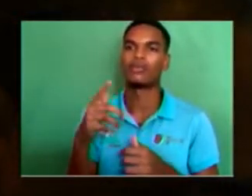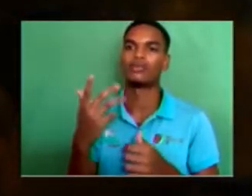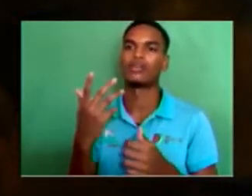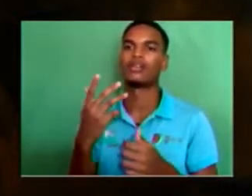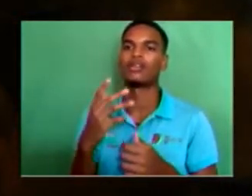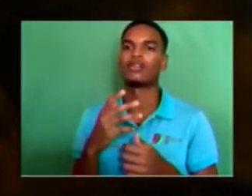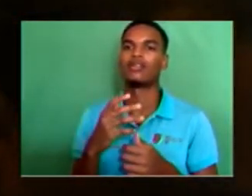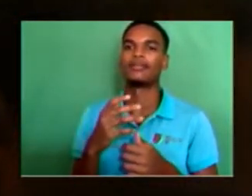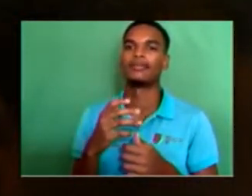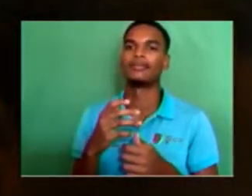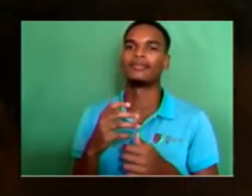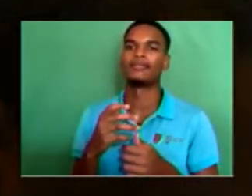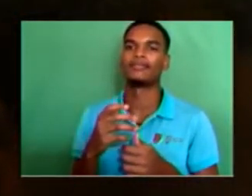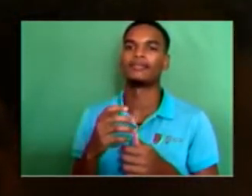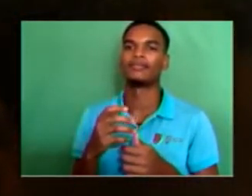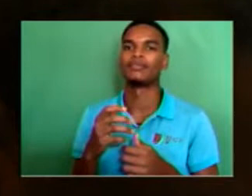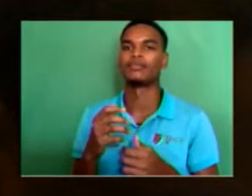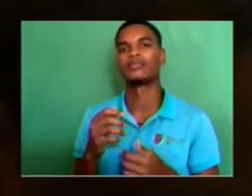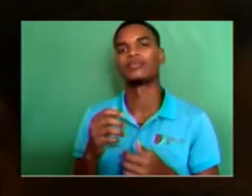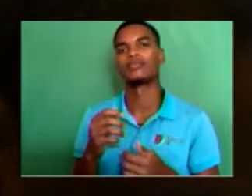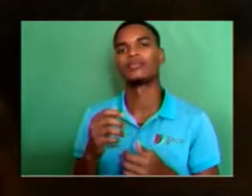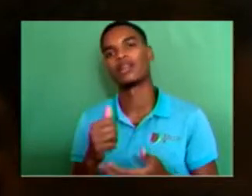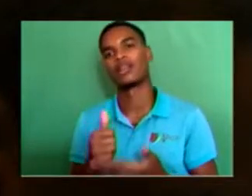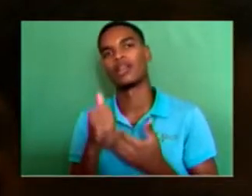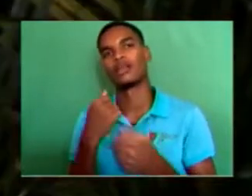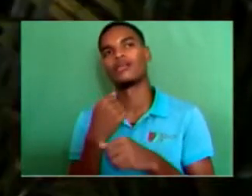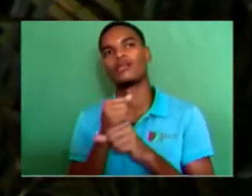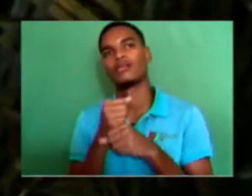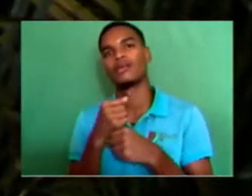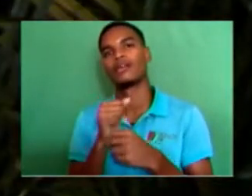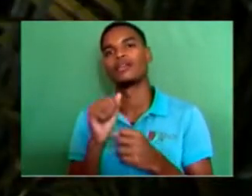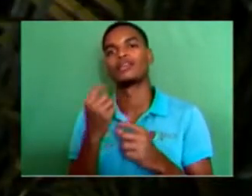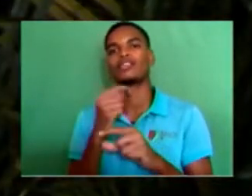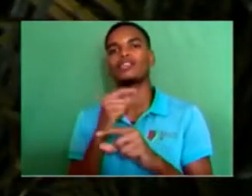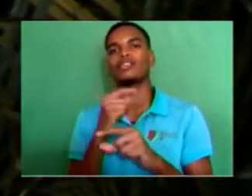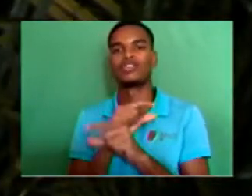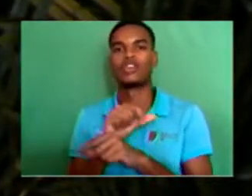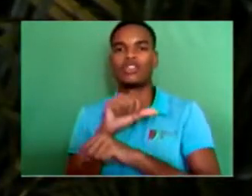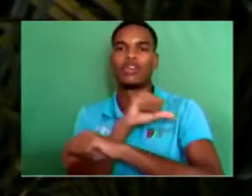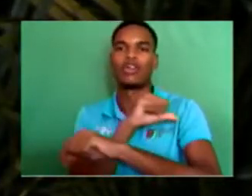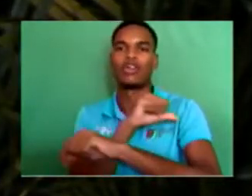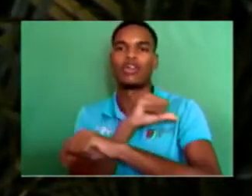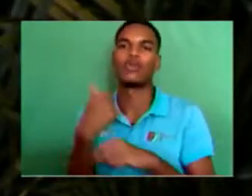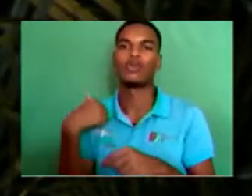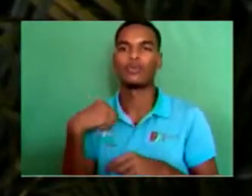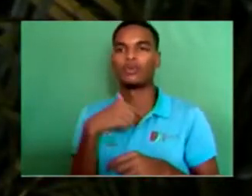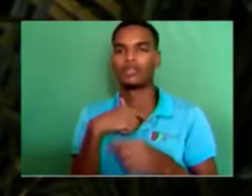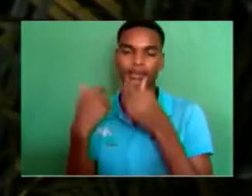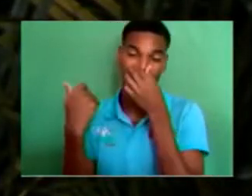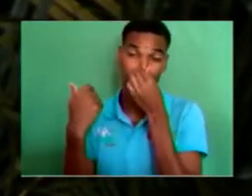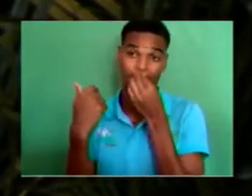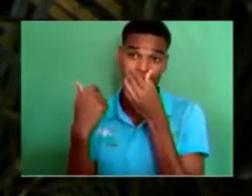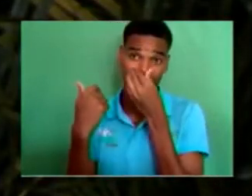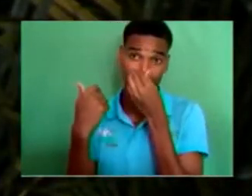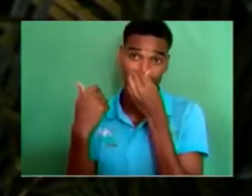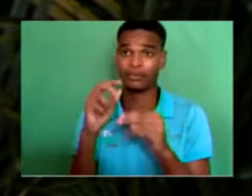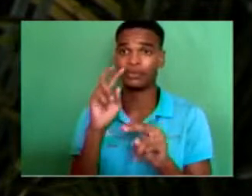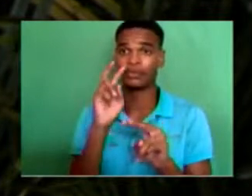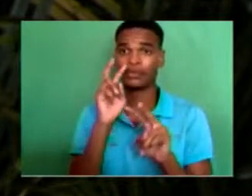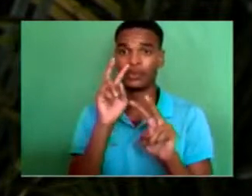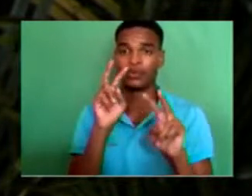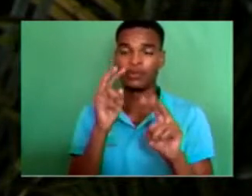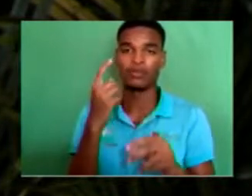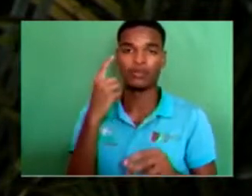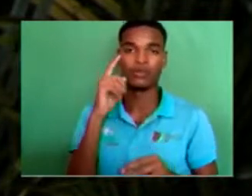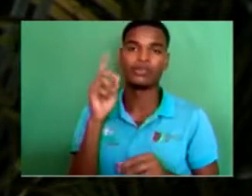Pearl created the security authority. We're looking at data information as far as